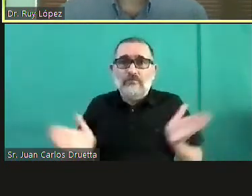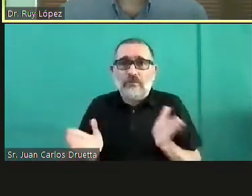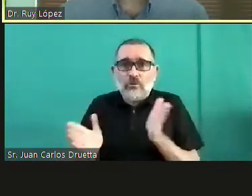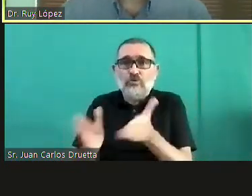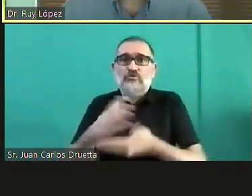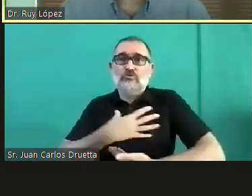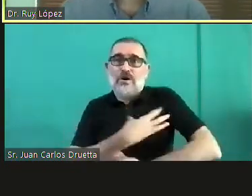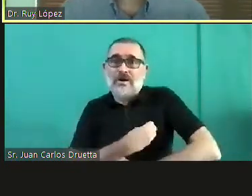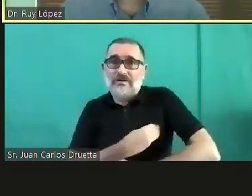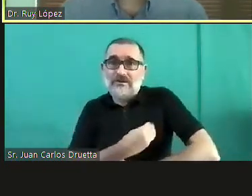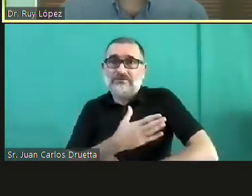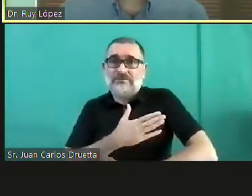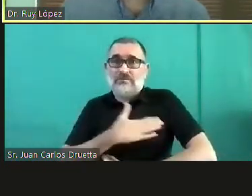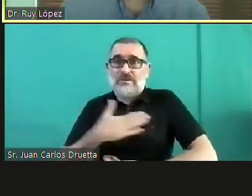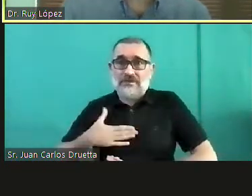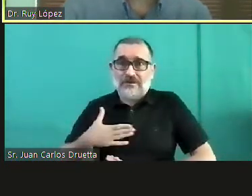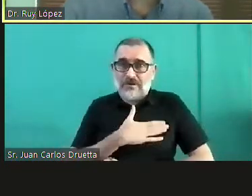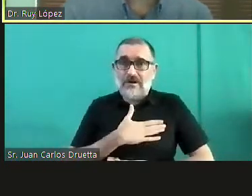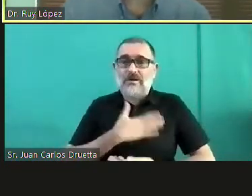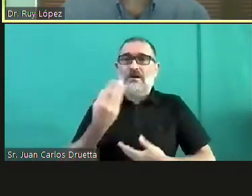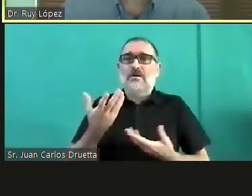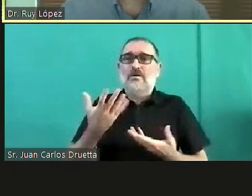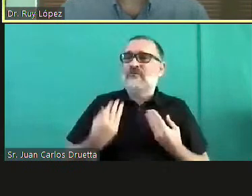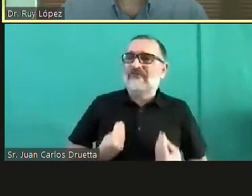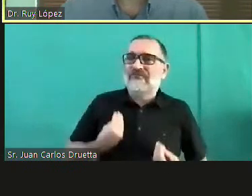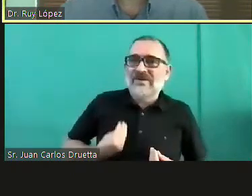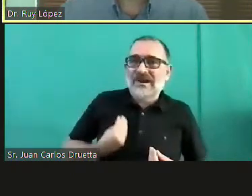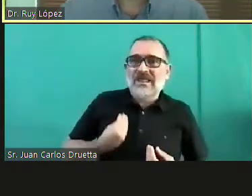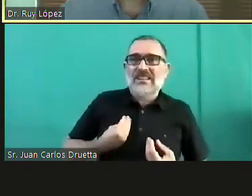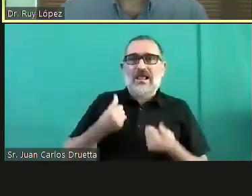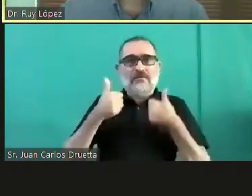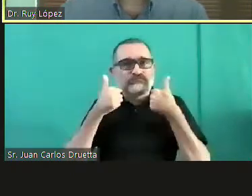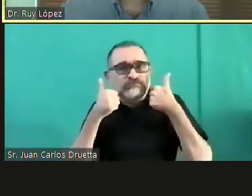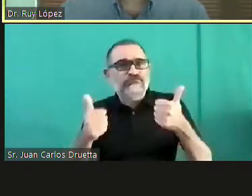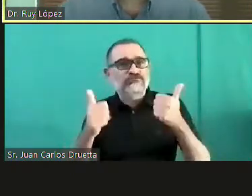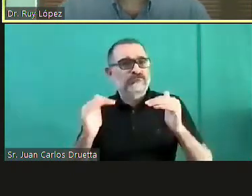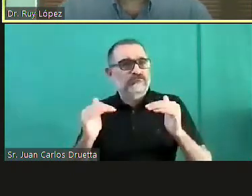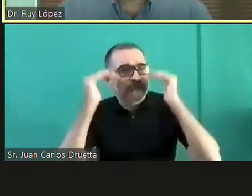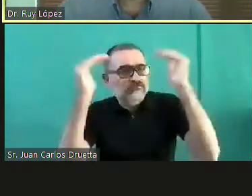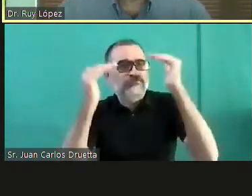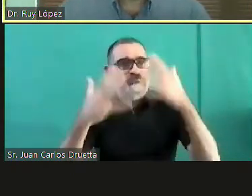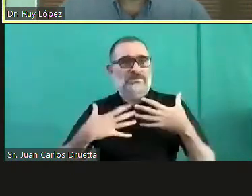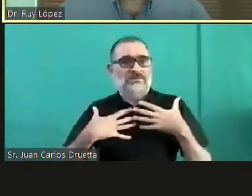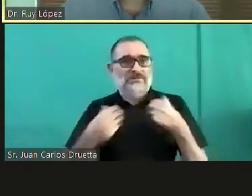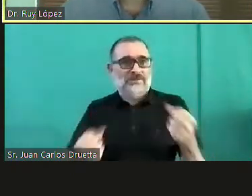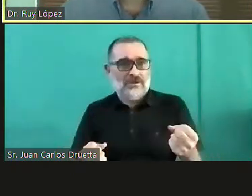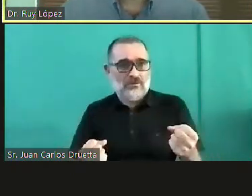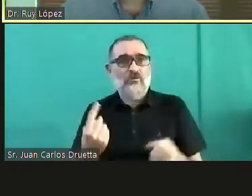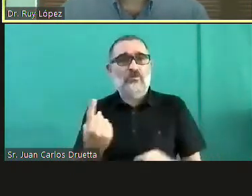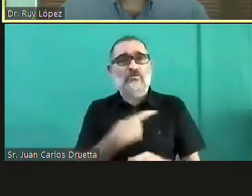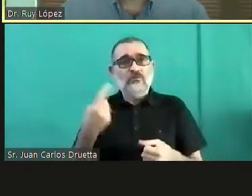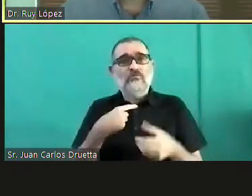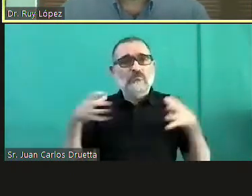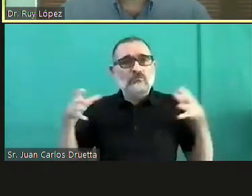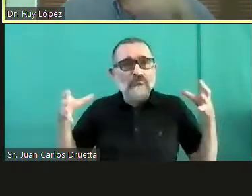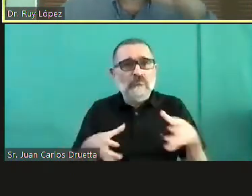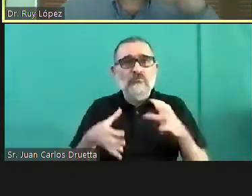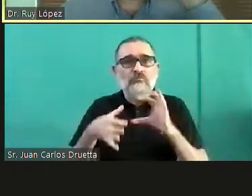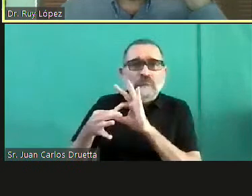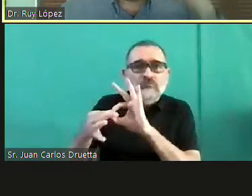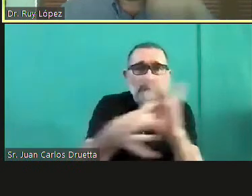find vast transformation. And this is both for school settings and for work settings. We are trying